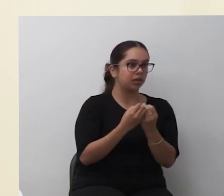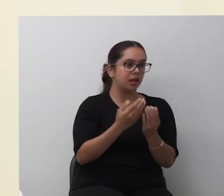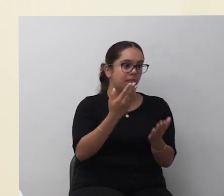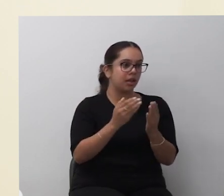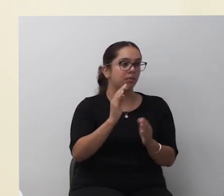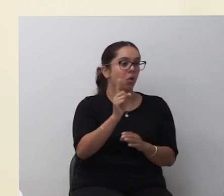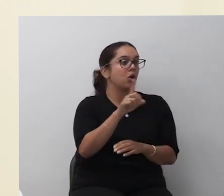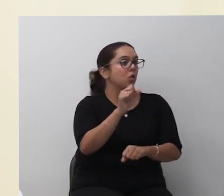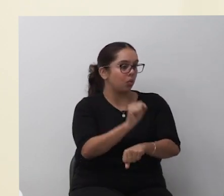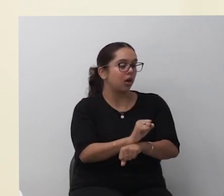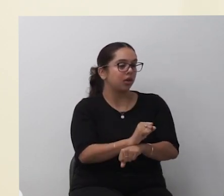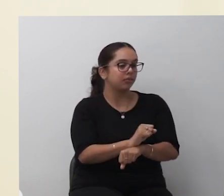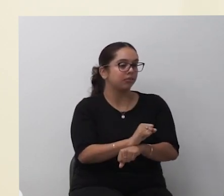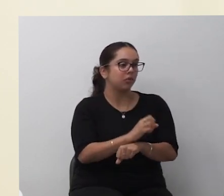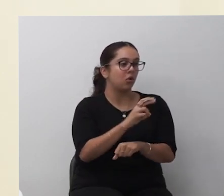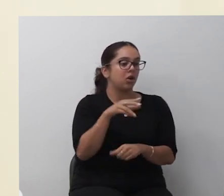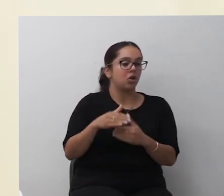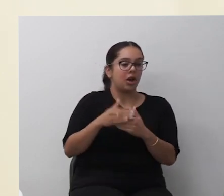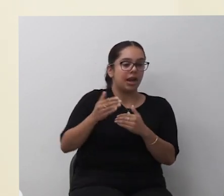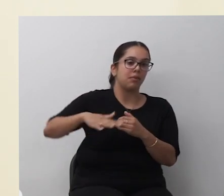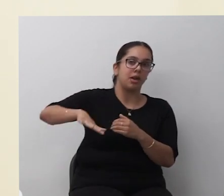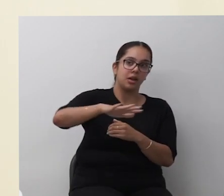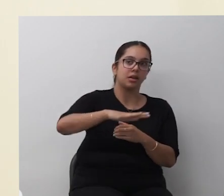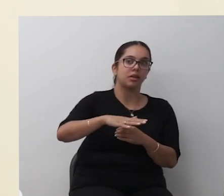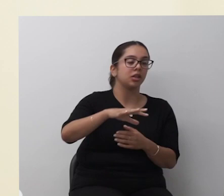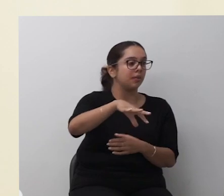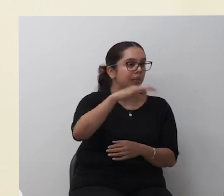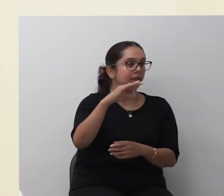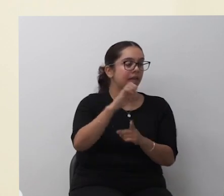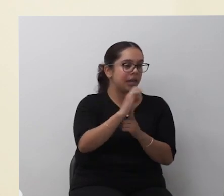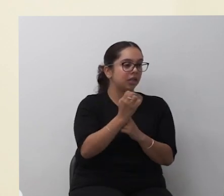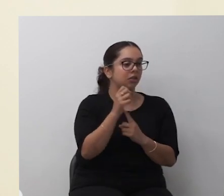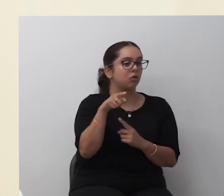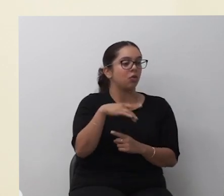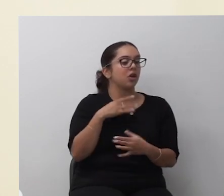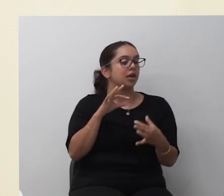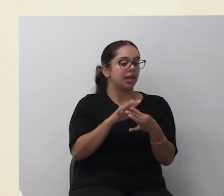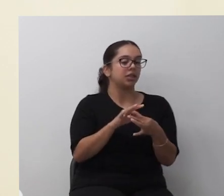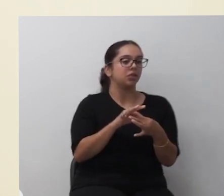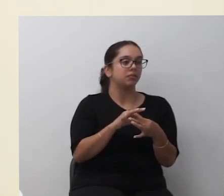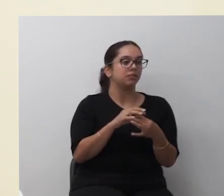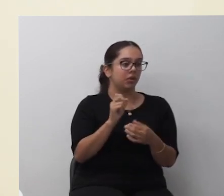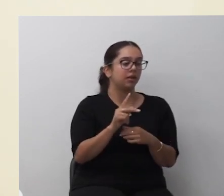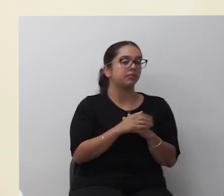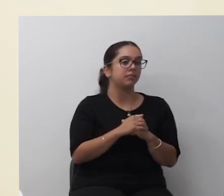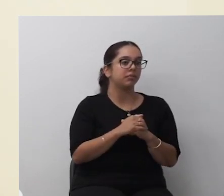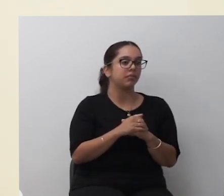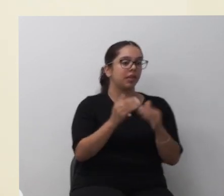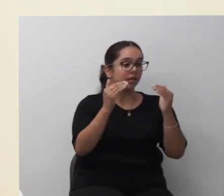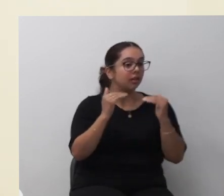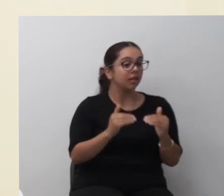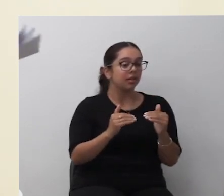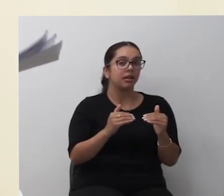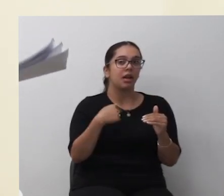be where you work, it could be your neighborhood. Choose an ecosystem that you're connected to, okay? And then I